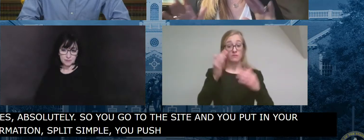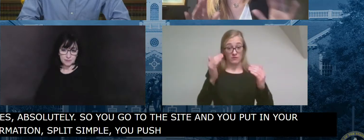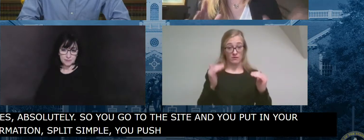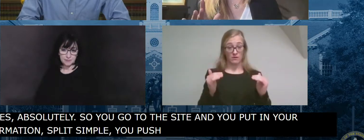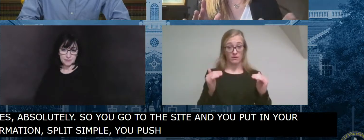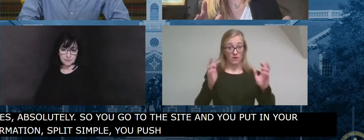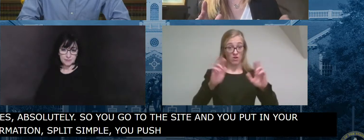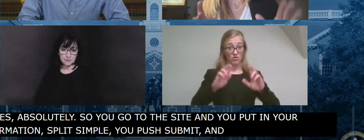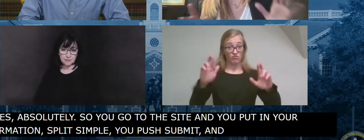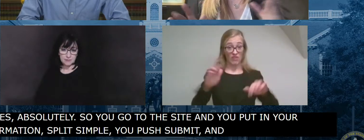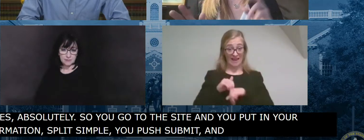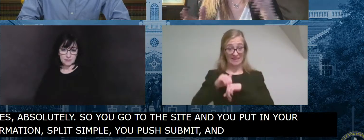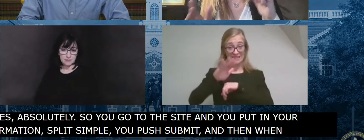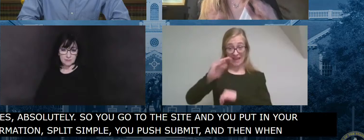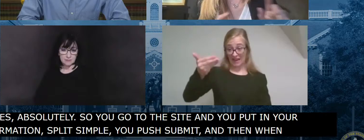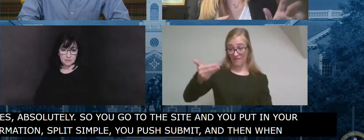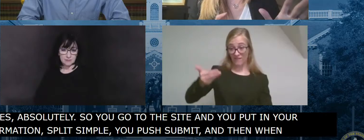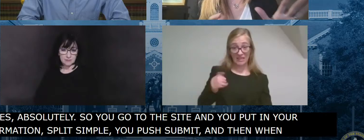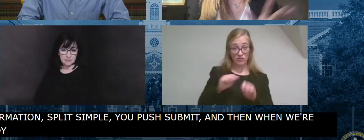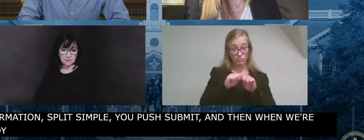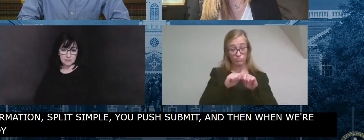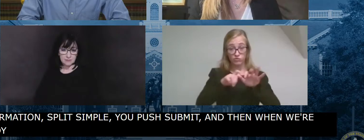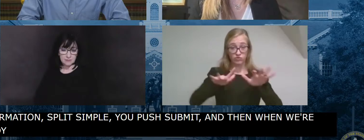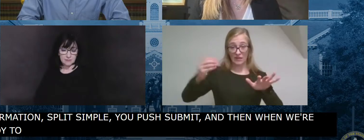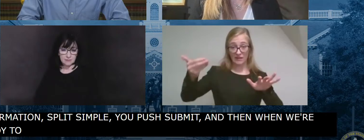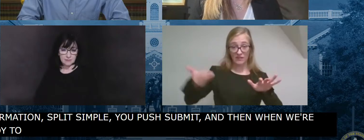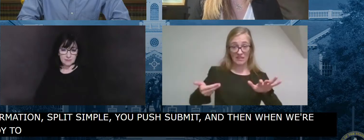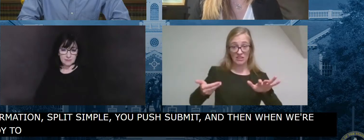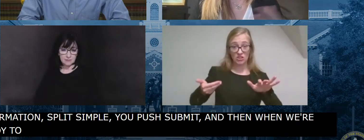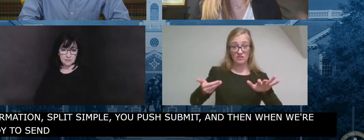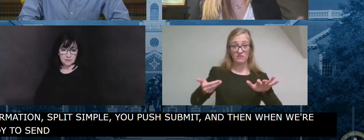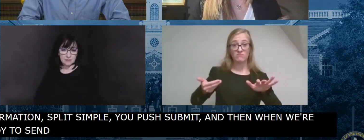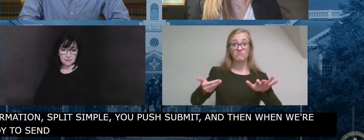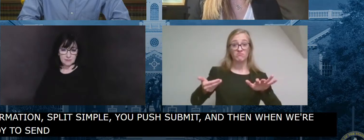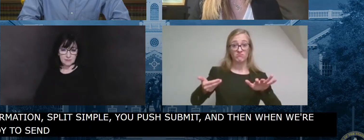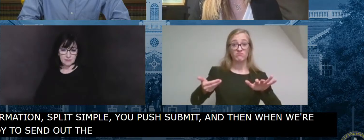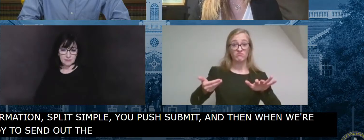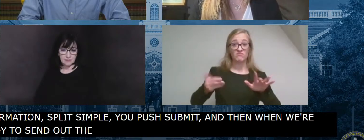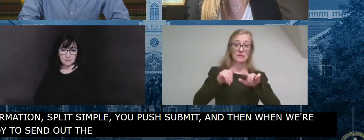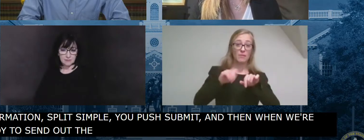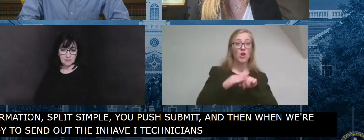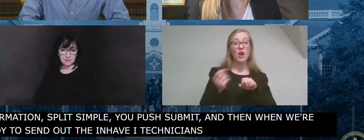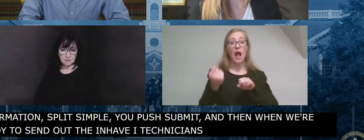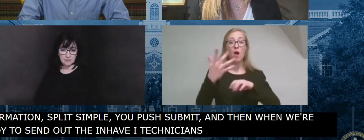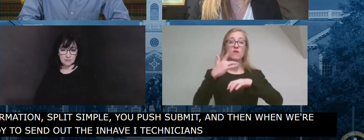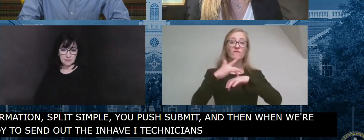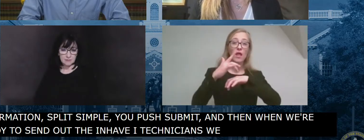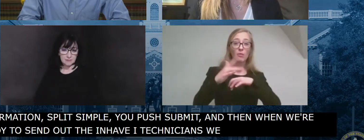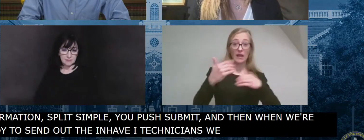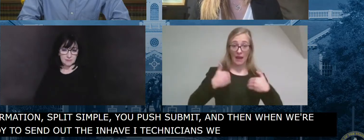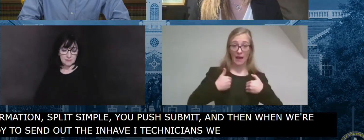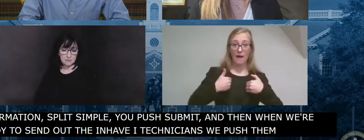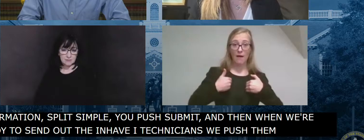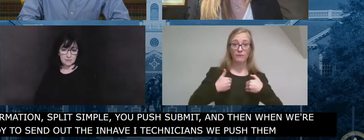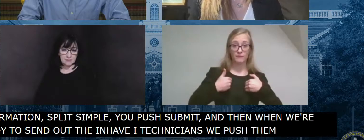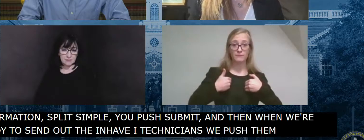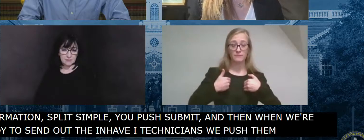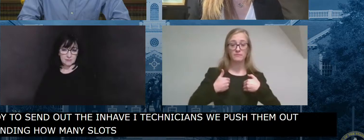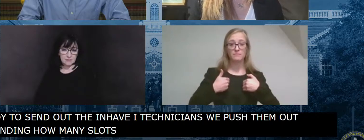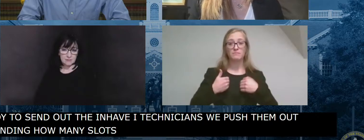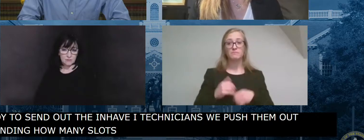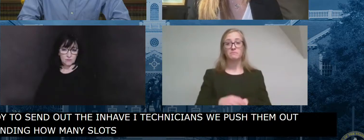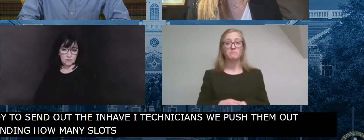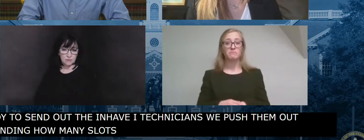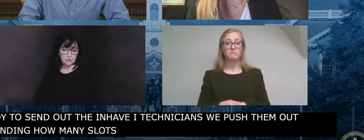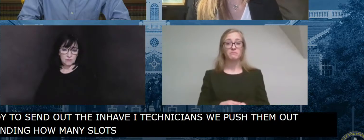ready to send out the invitations, we push them out depending on how many slots that we have available,